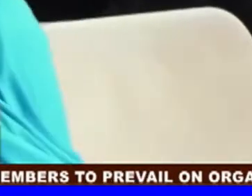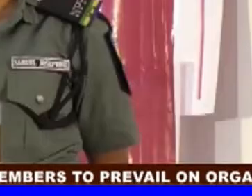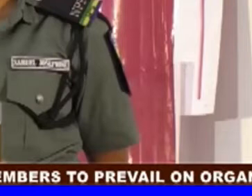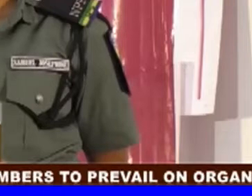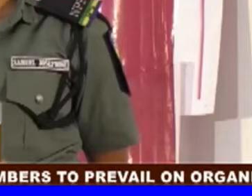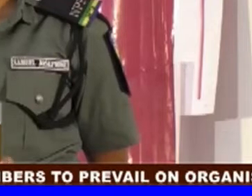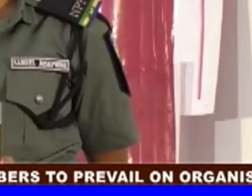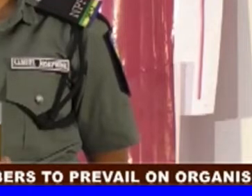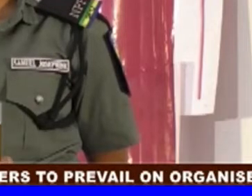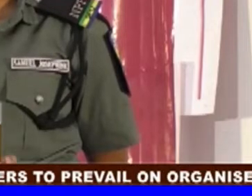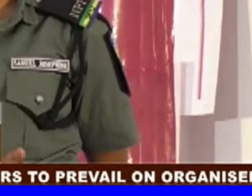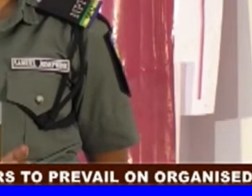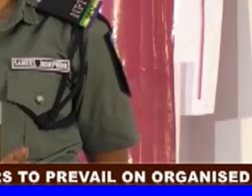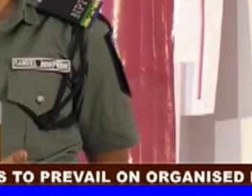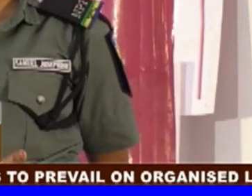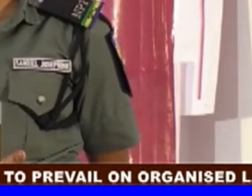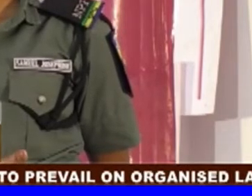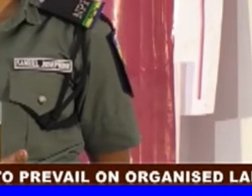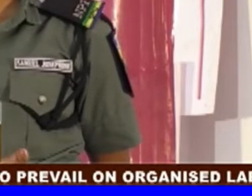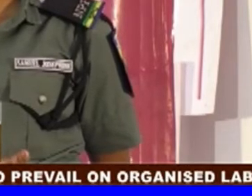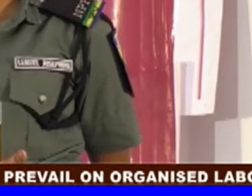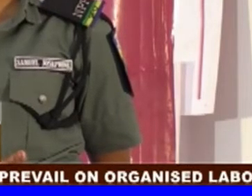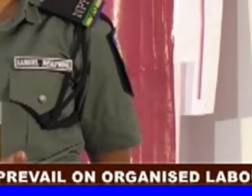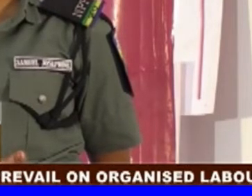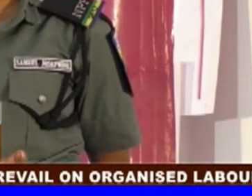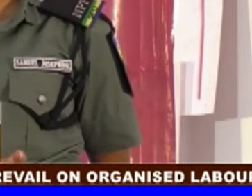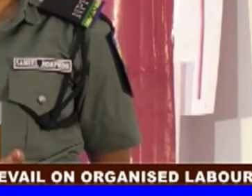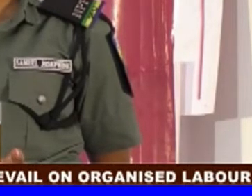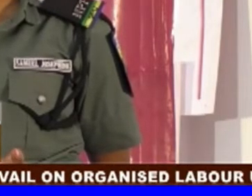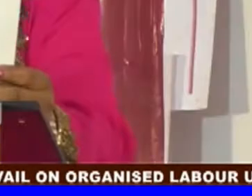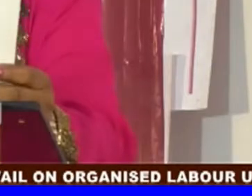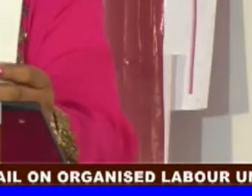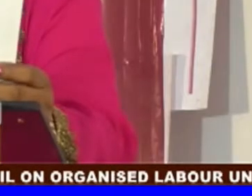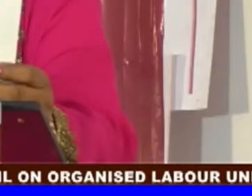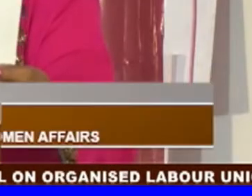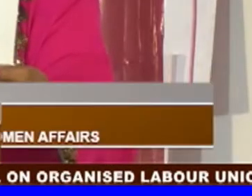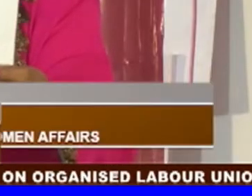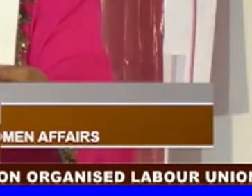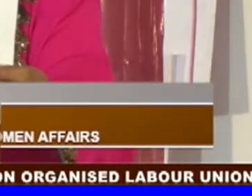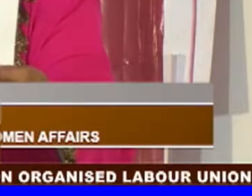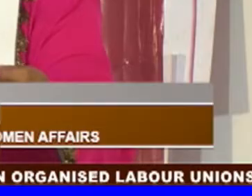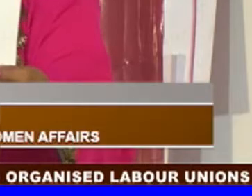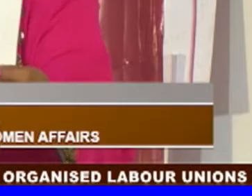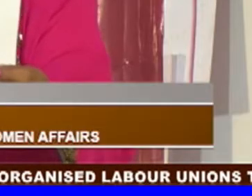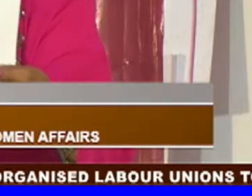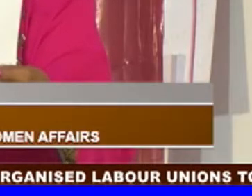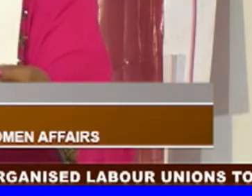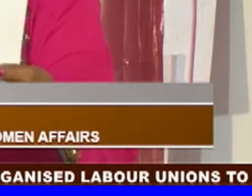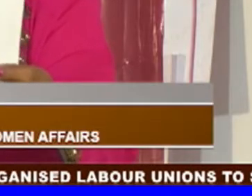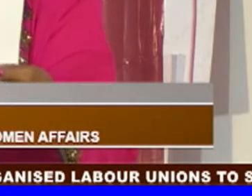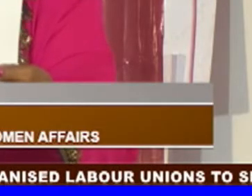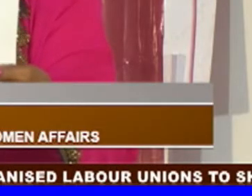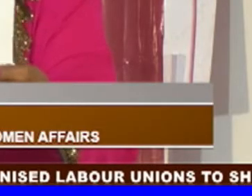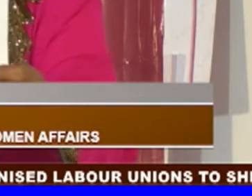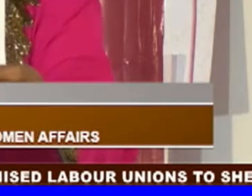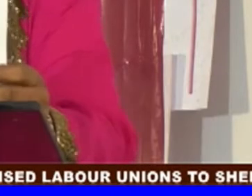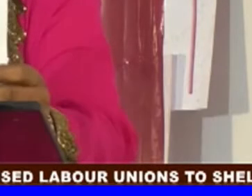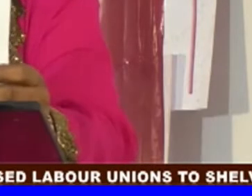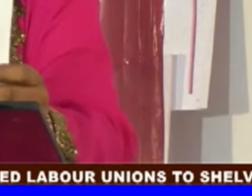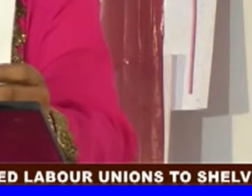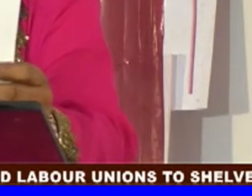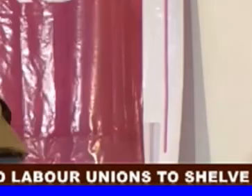door for your children to feel free to communicate with you. Don't compare them with any other child. Your child is